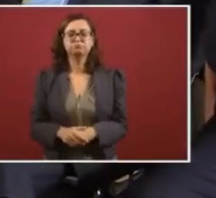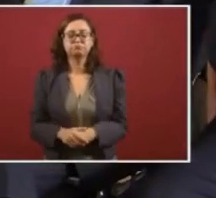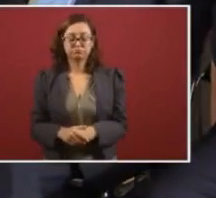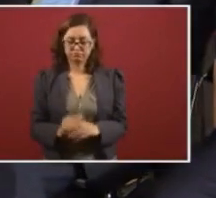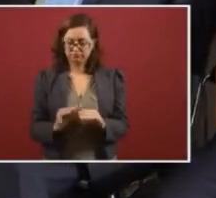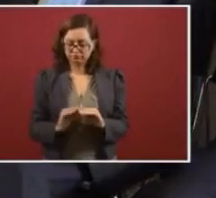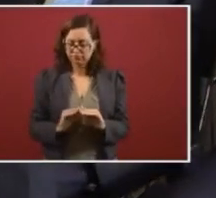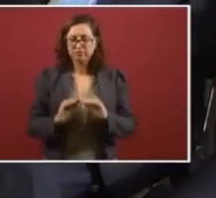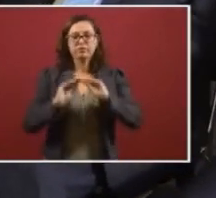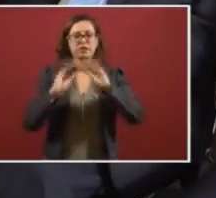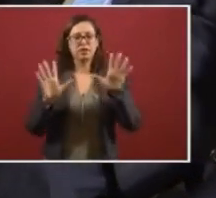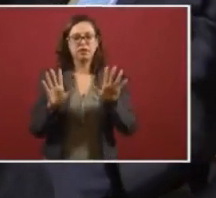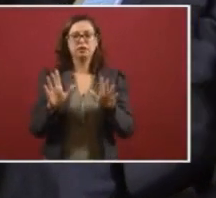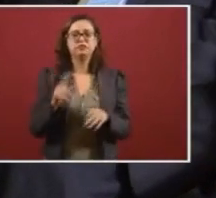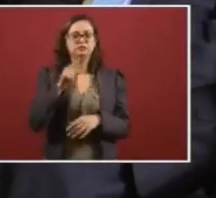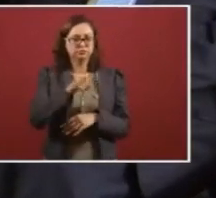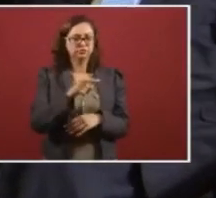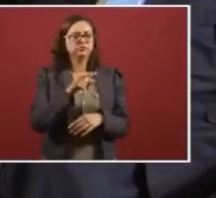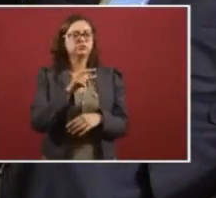And yes, there is